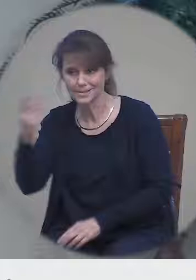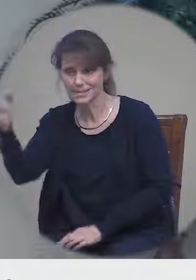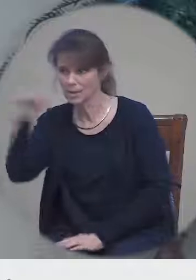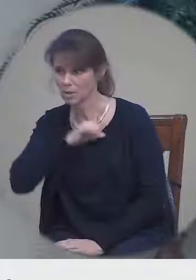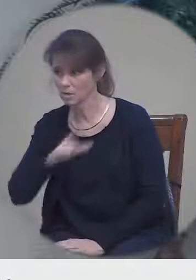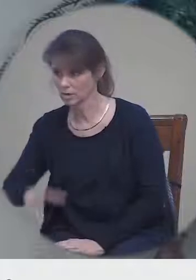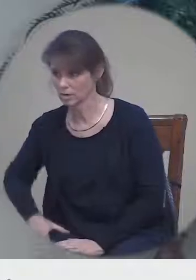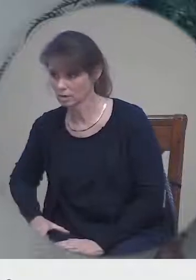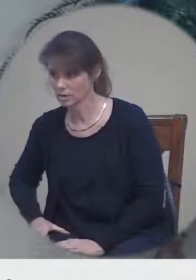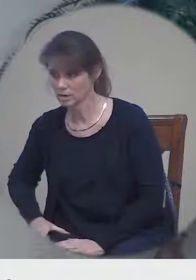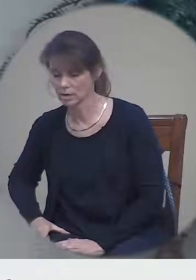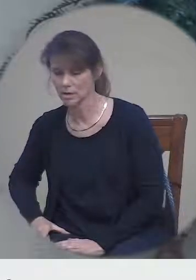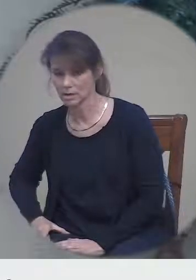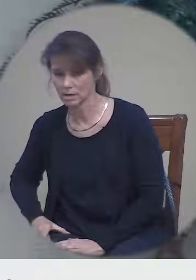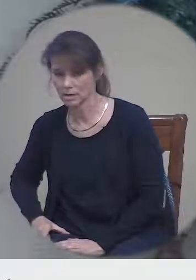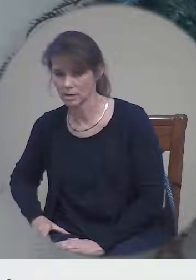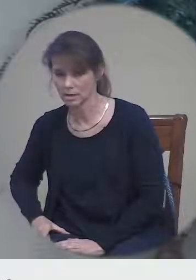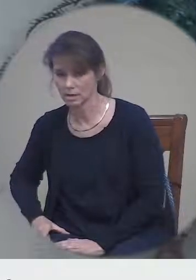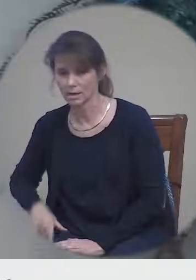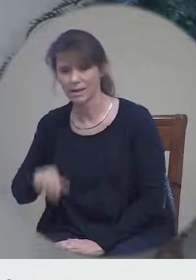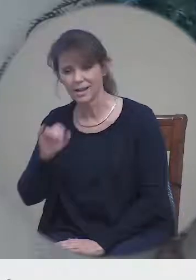Again, that theme of a race.